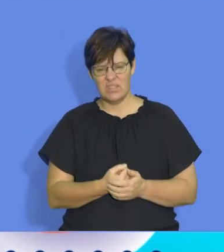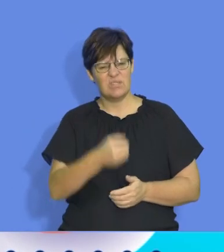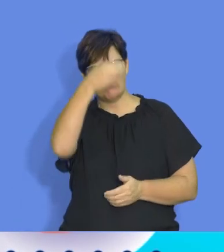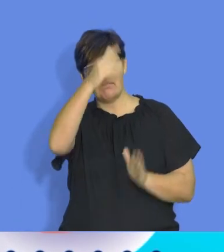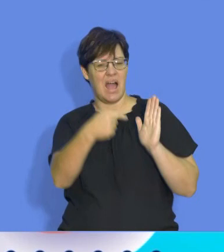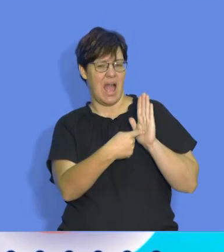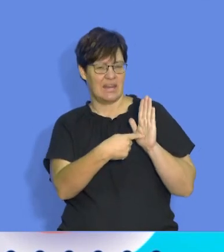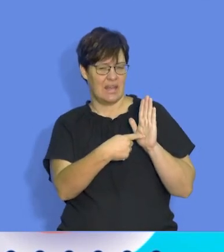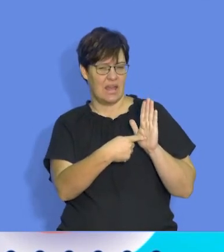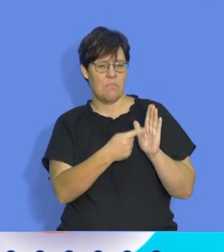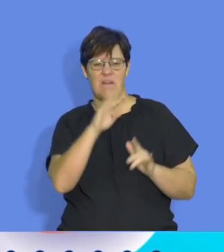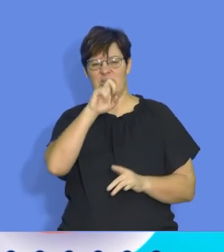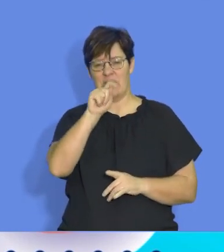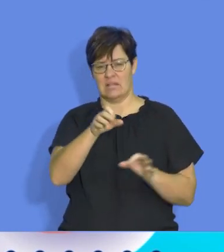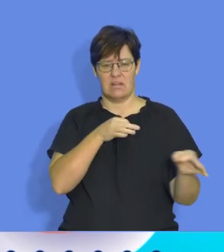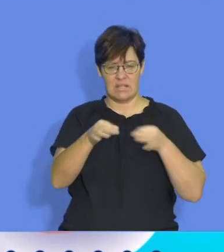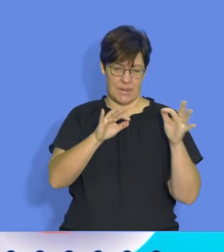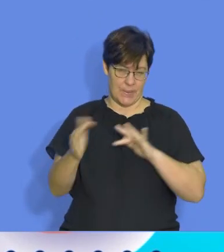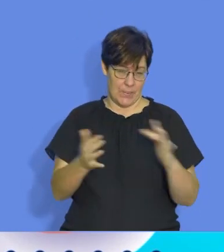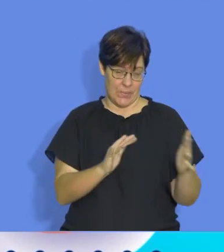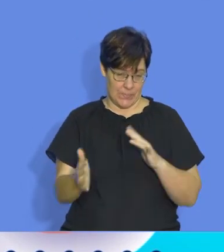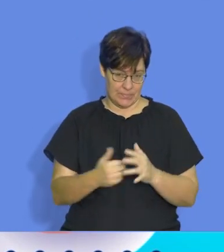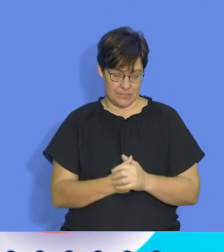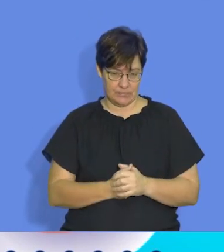in terms of VAT.